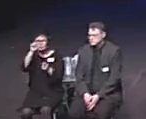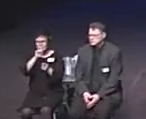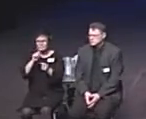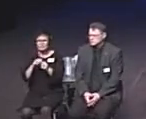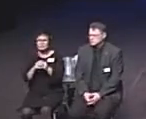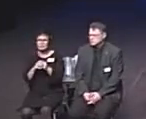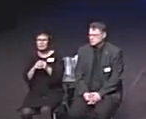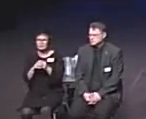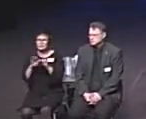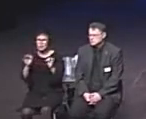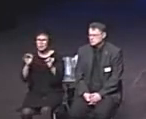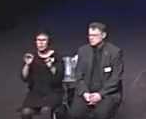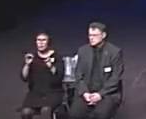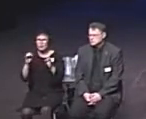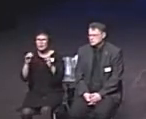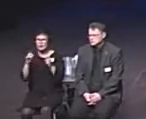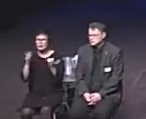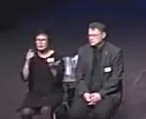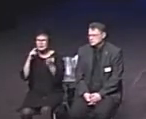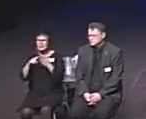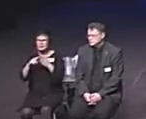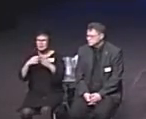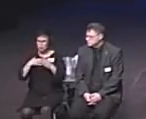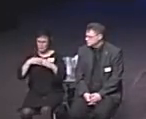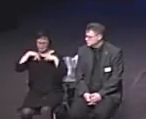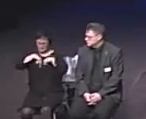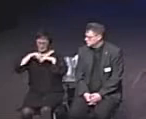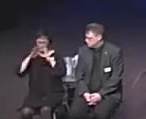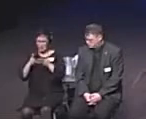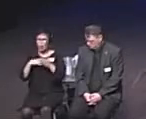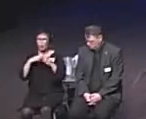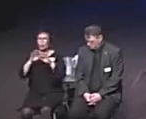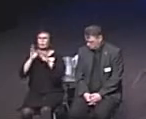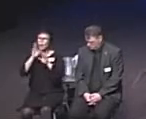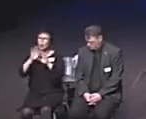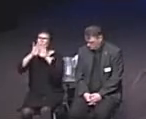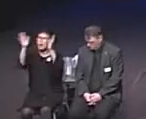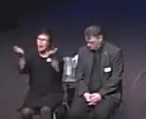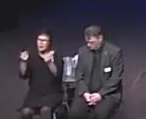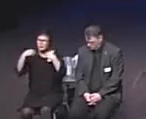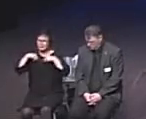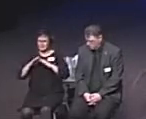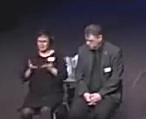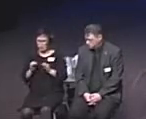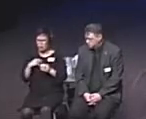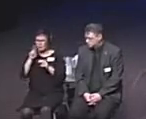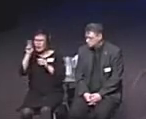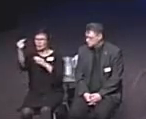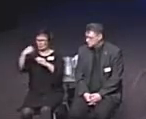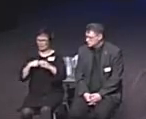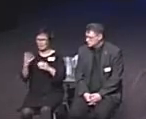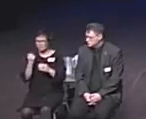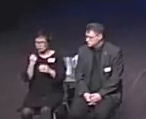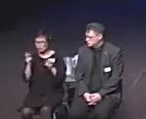with the way we can look into our inner space. So it's kind of outer space and inner space. So you can